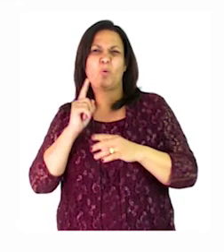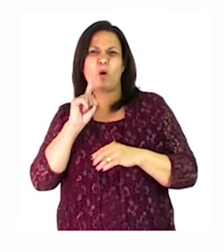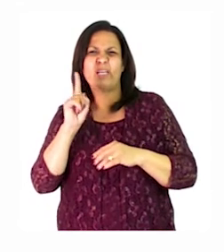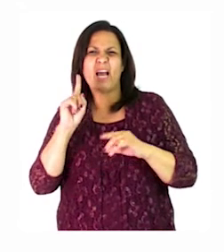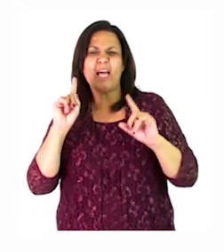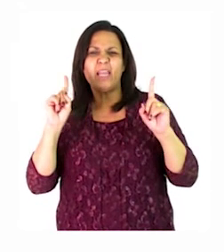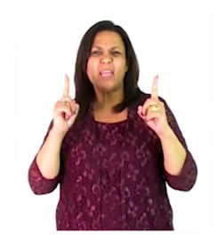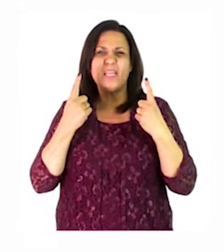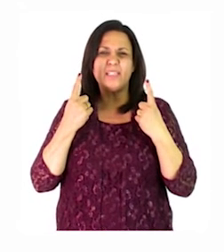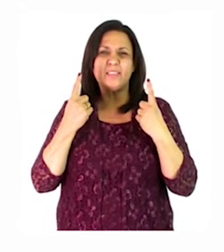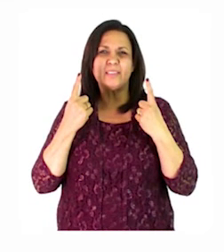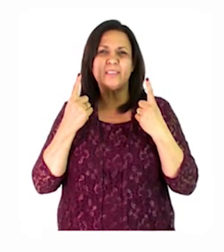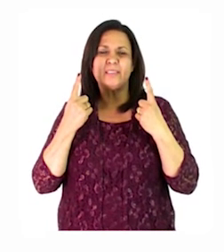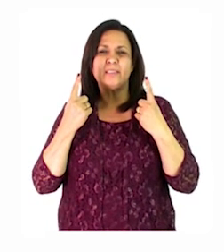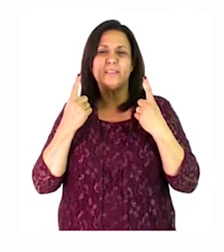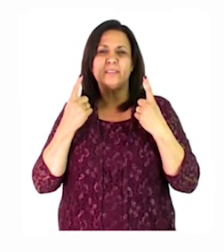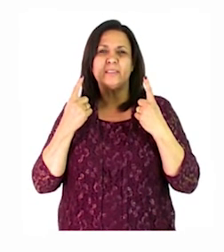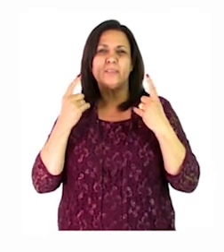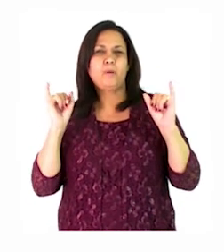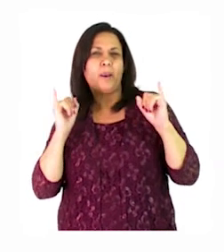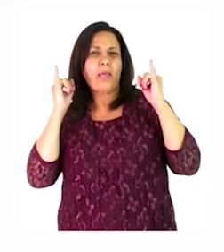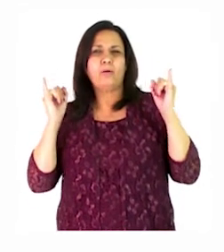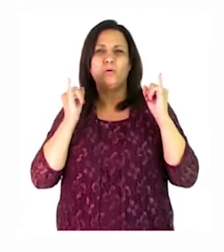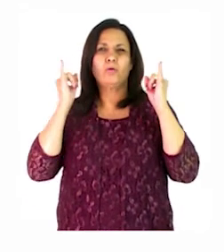that we see in the playground?